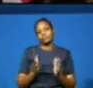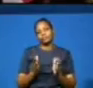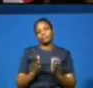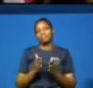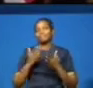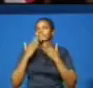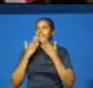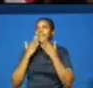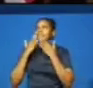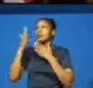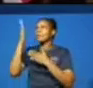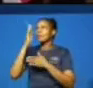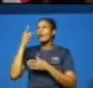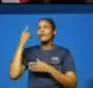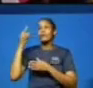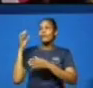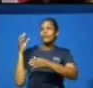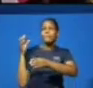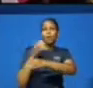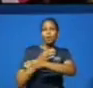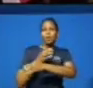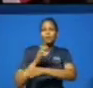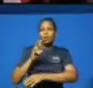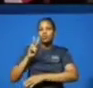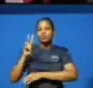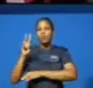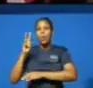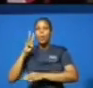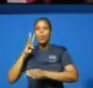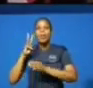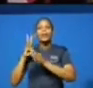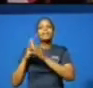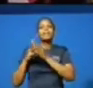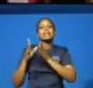Thank you, God, for the power of the two witnesses.